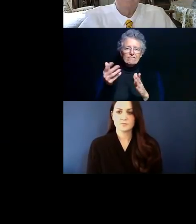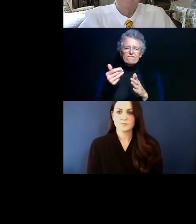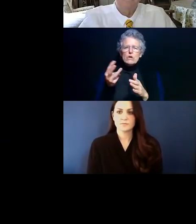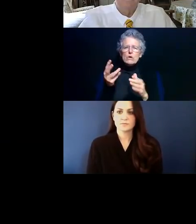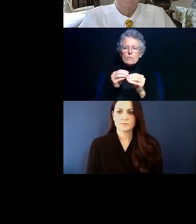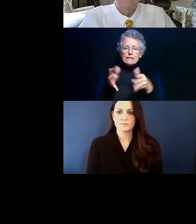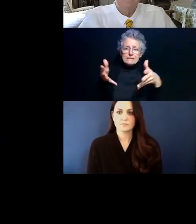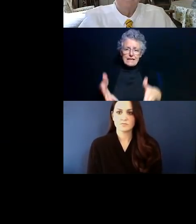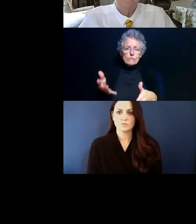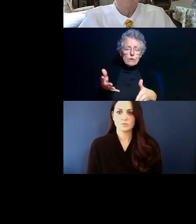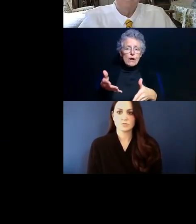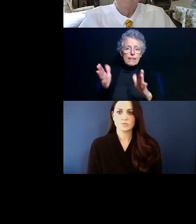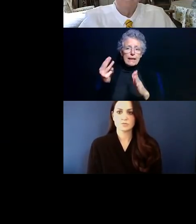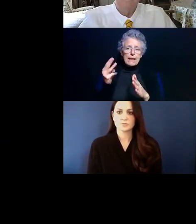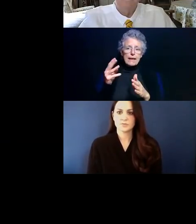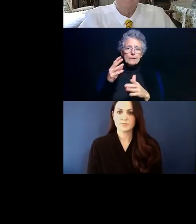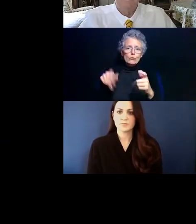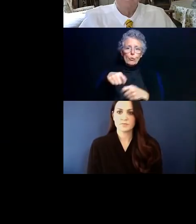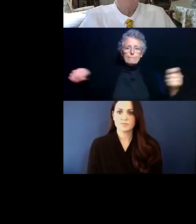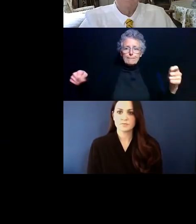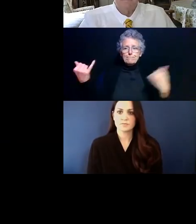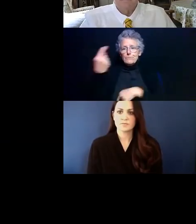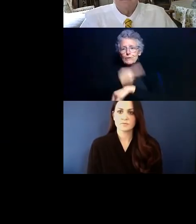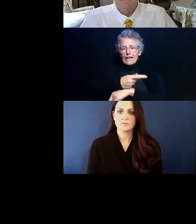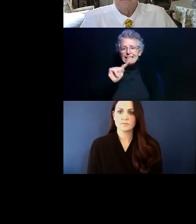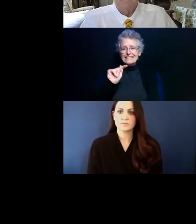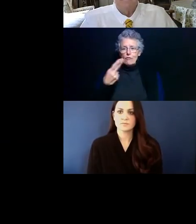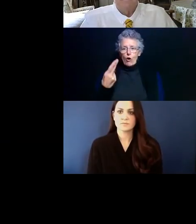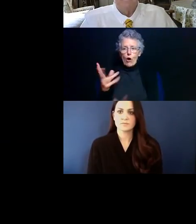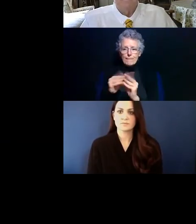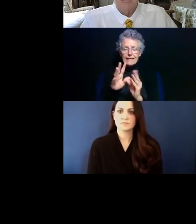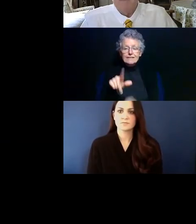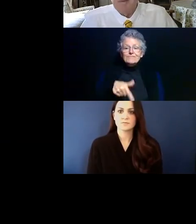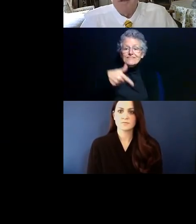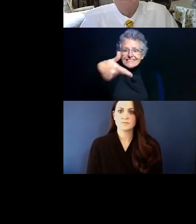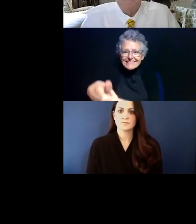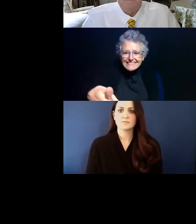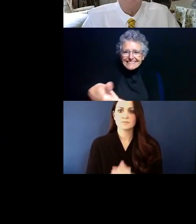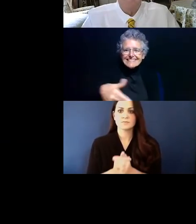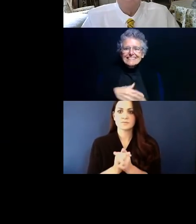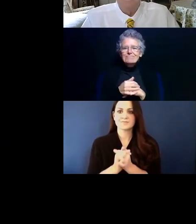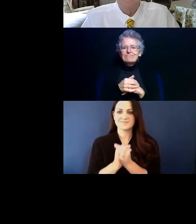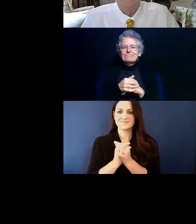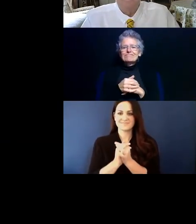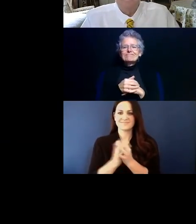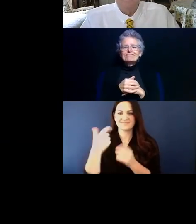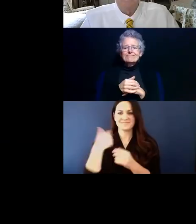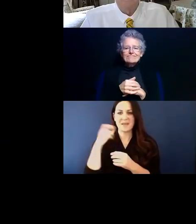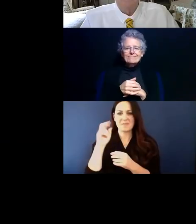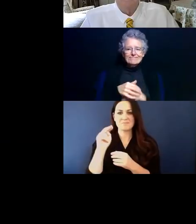let him wrap up today's town hall. So Marshall, let me know. I'm on. All right, thank